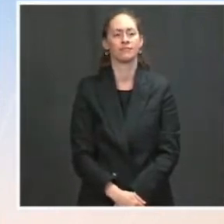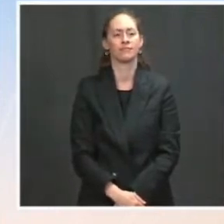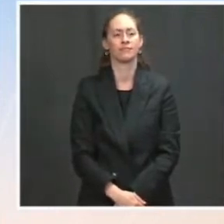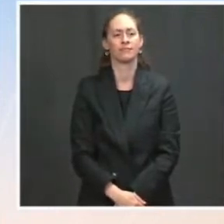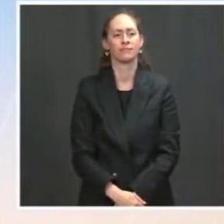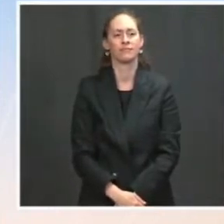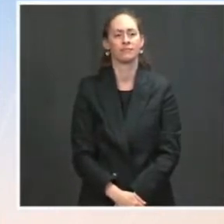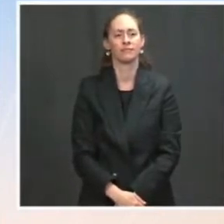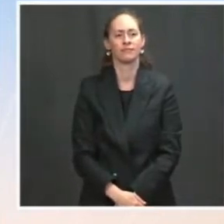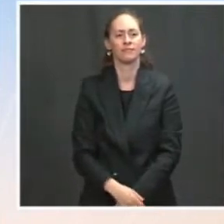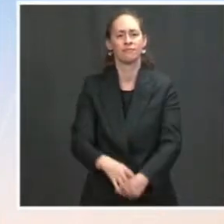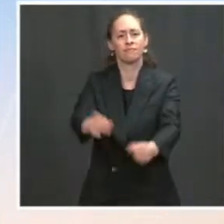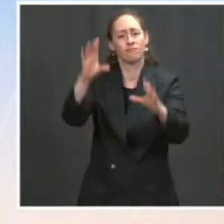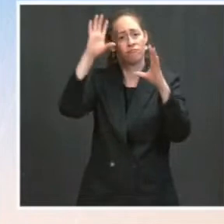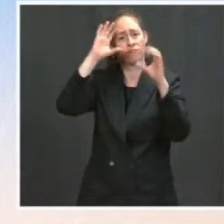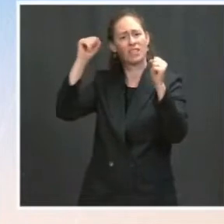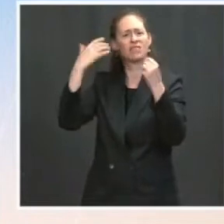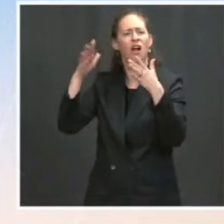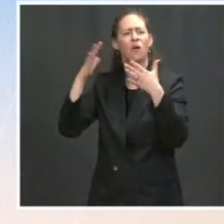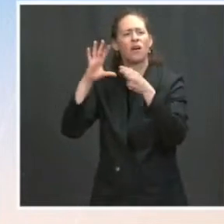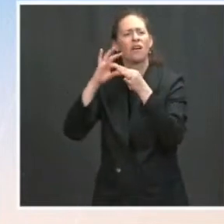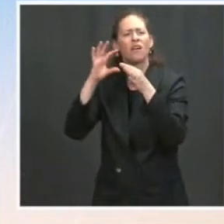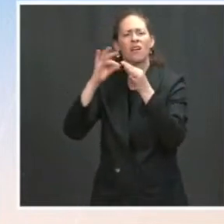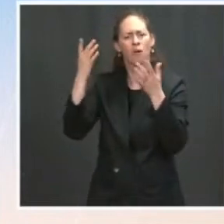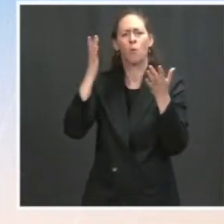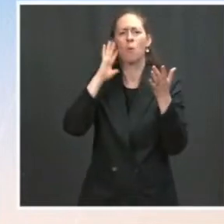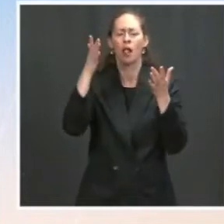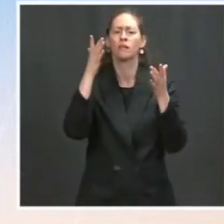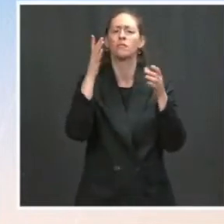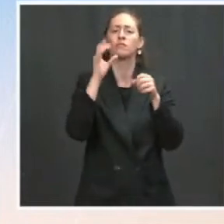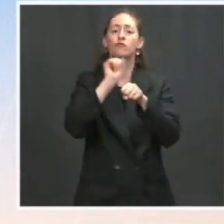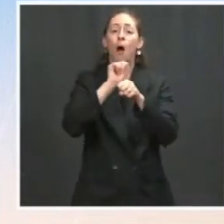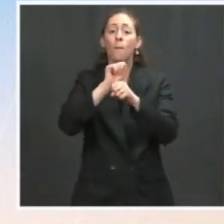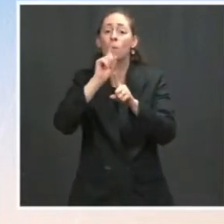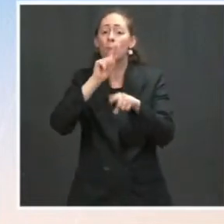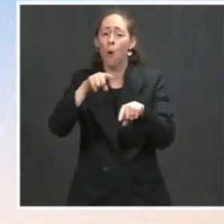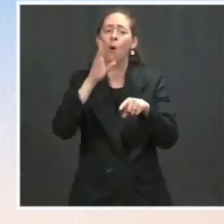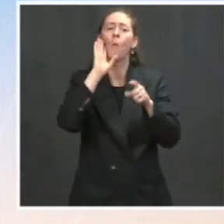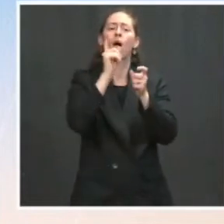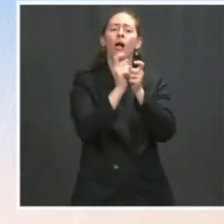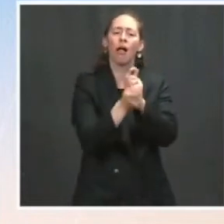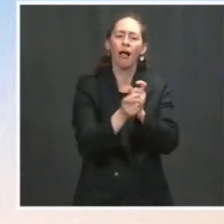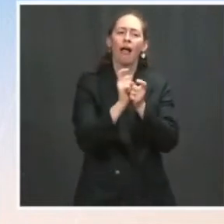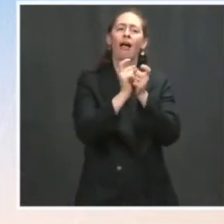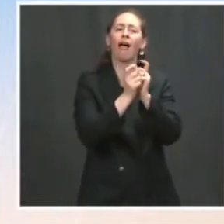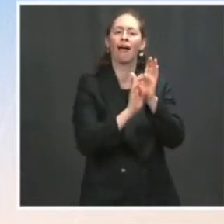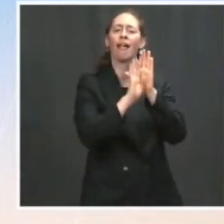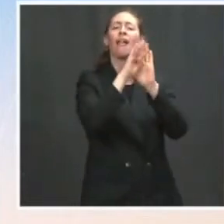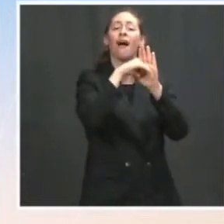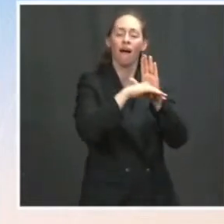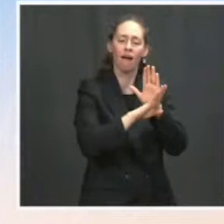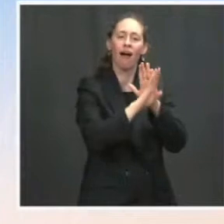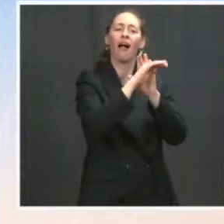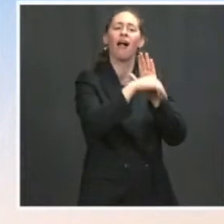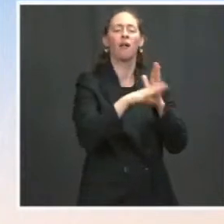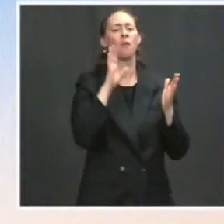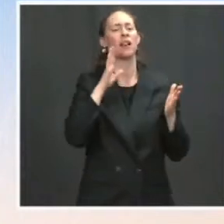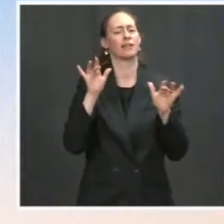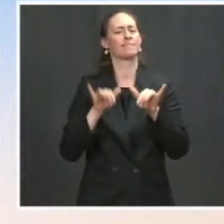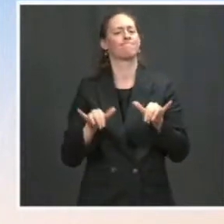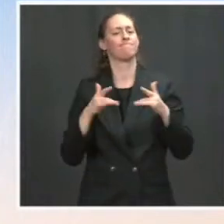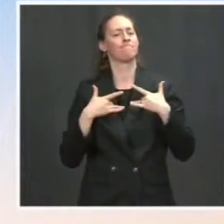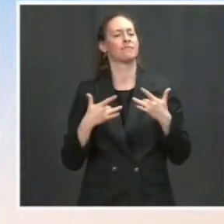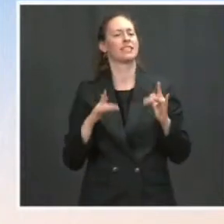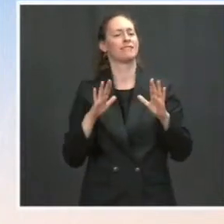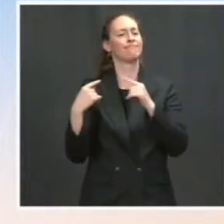and downs in our jobs reports. That is historically how it has gone. That there are a number of factors that contribute